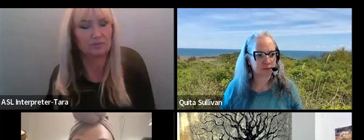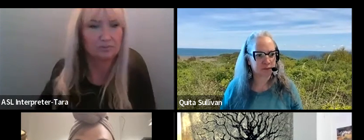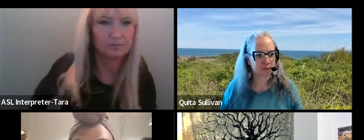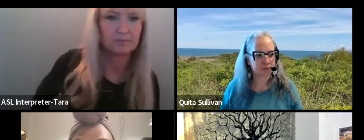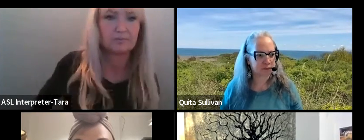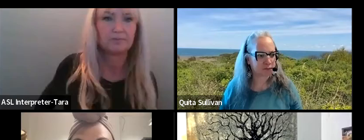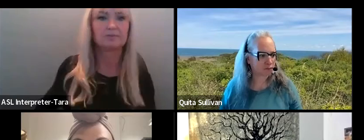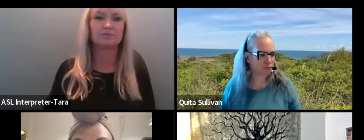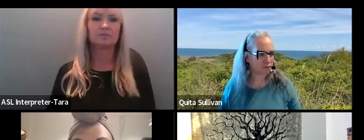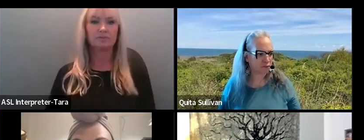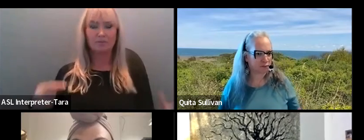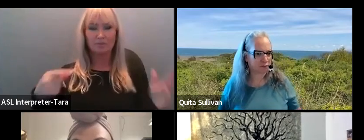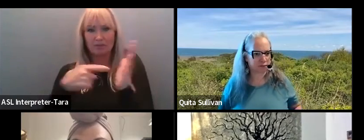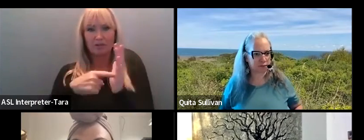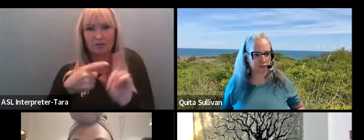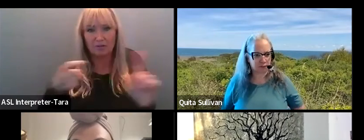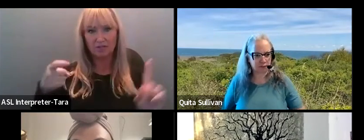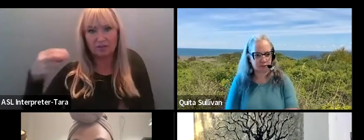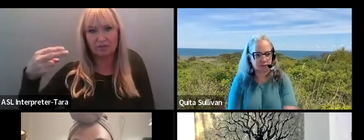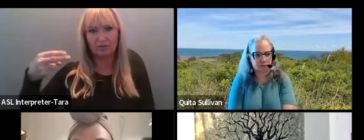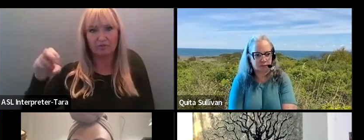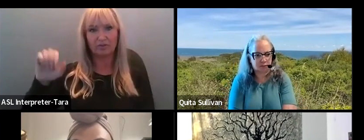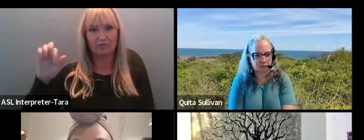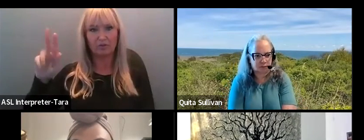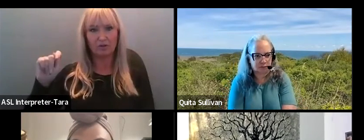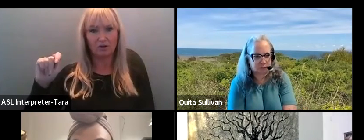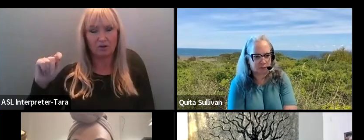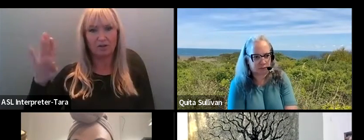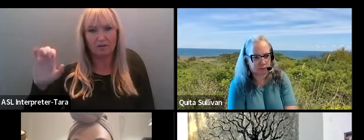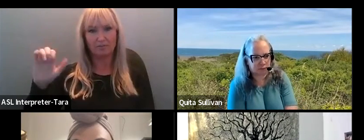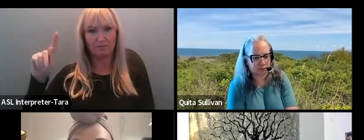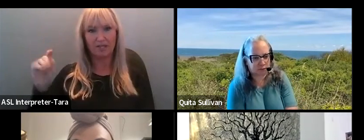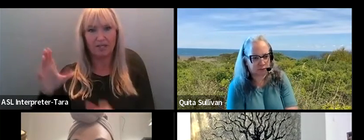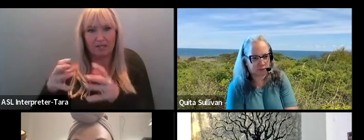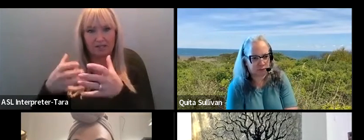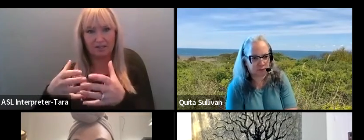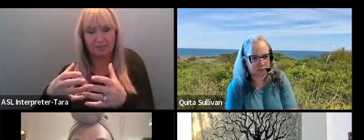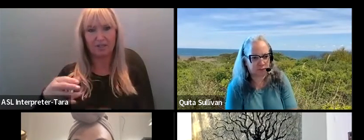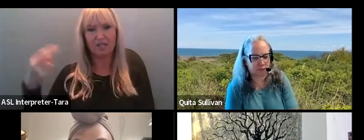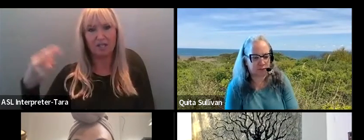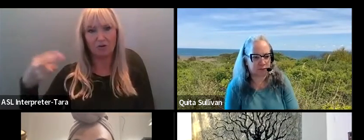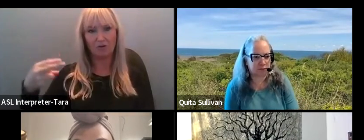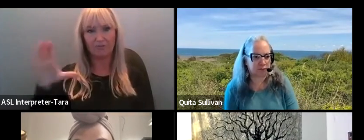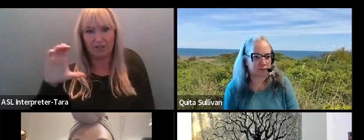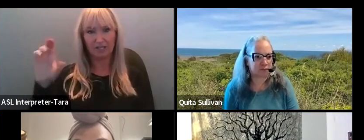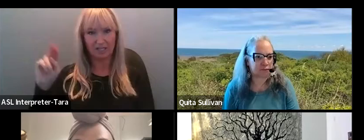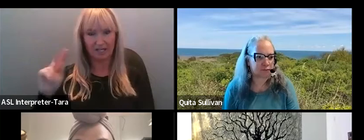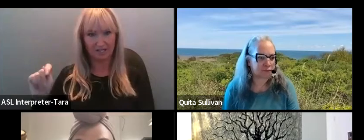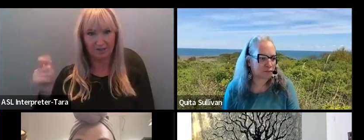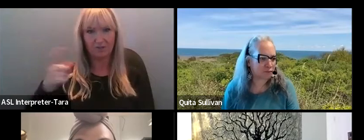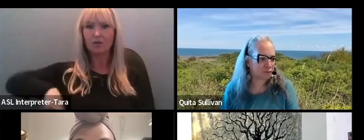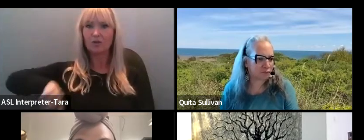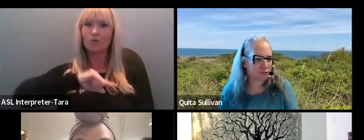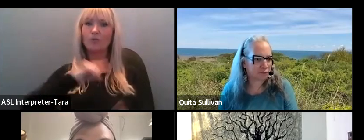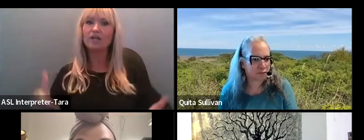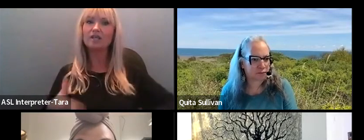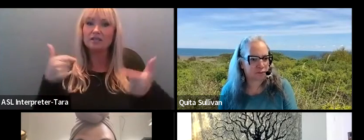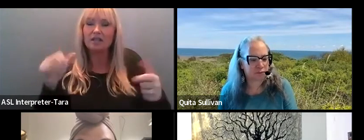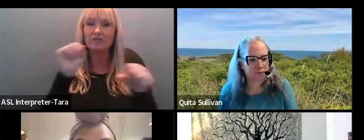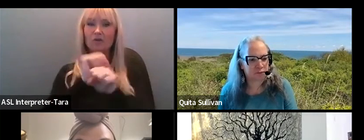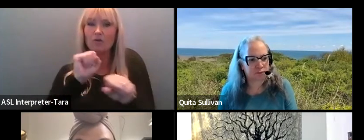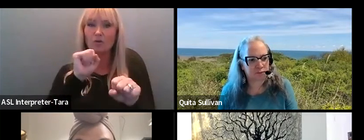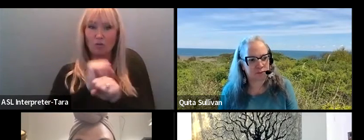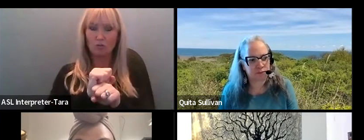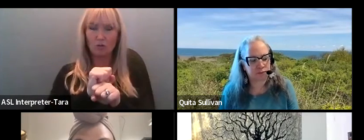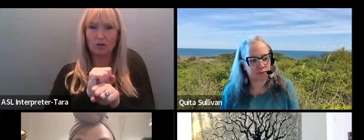So this is from the Heartbeat Ensemble in Hartford, Connecticut. We live, work, learn, and commune on